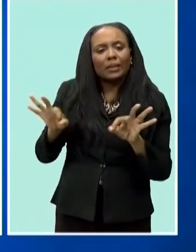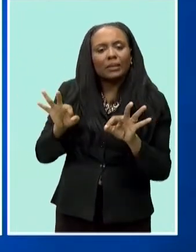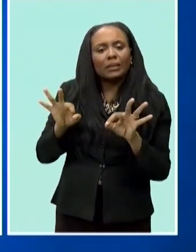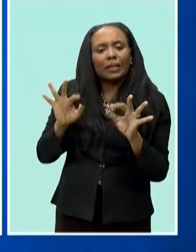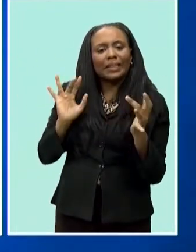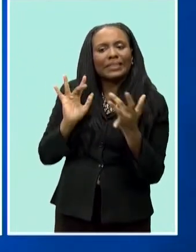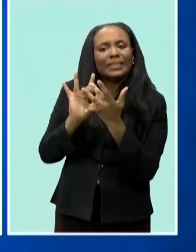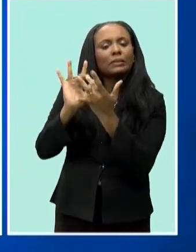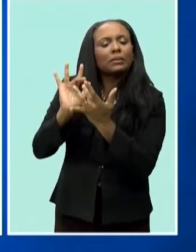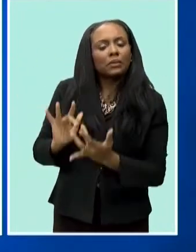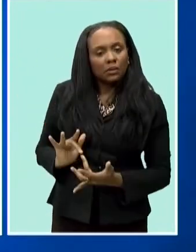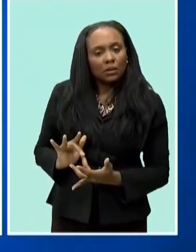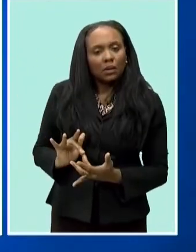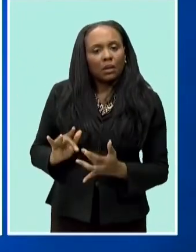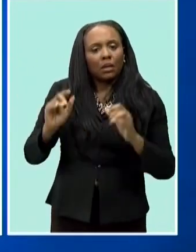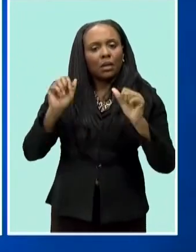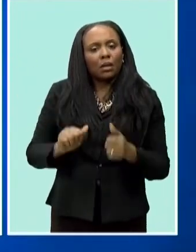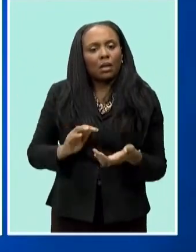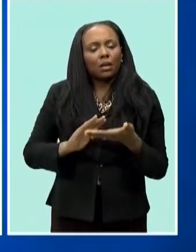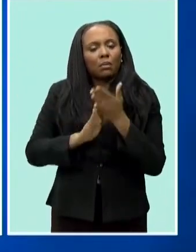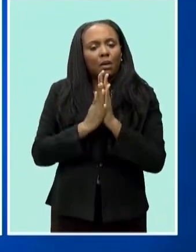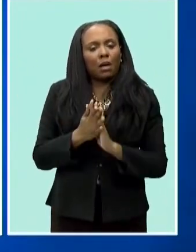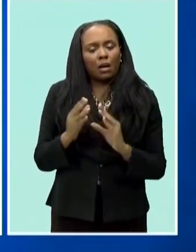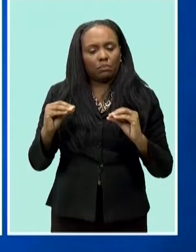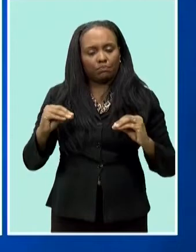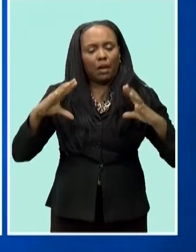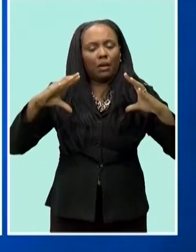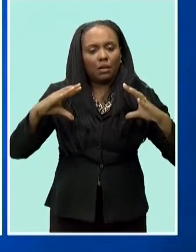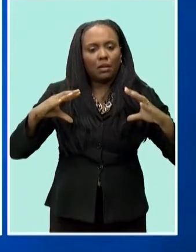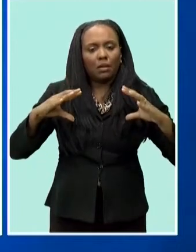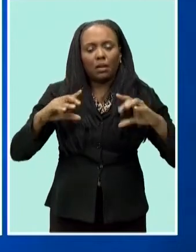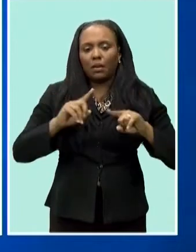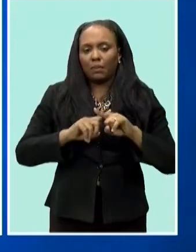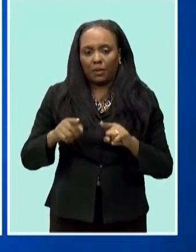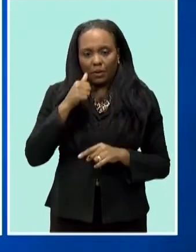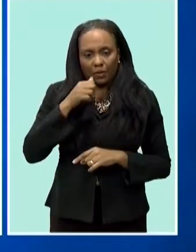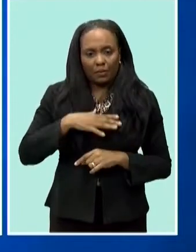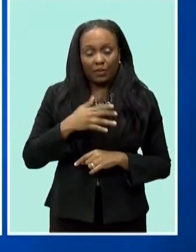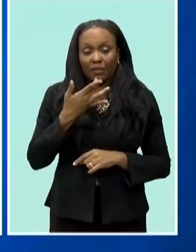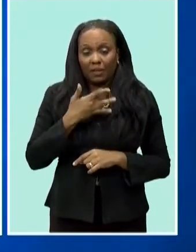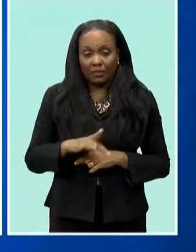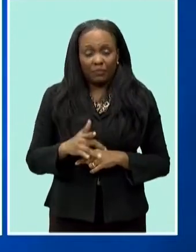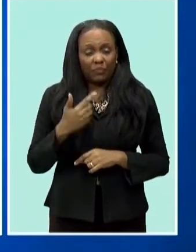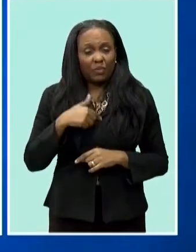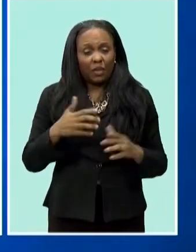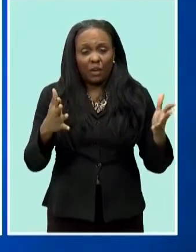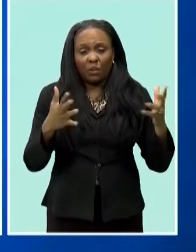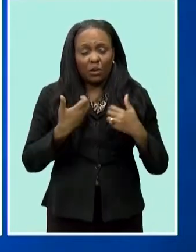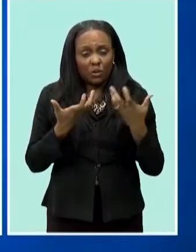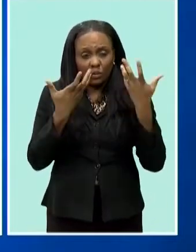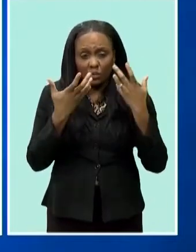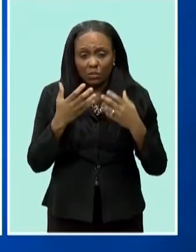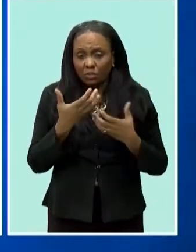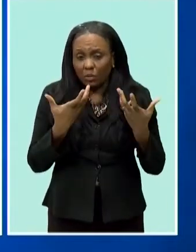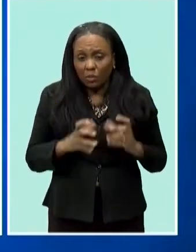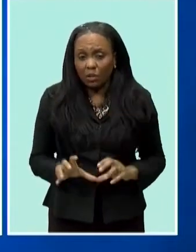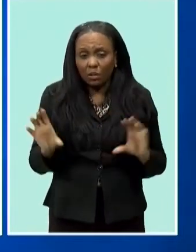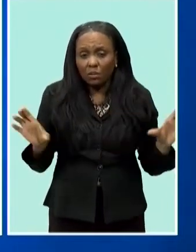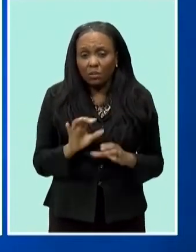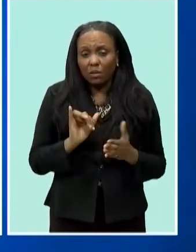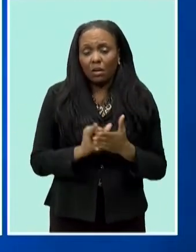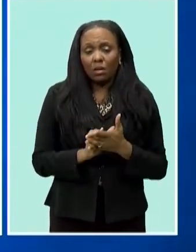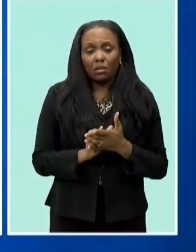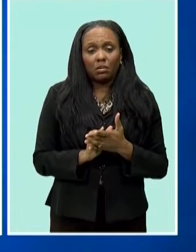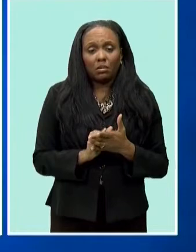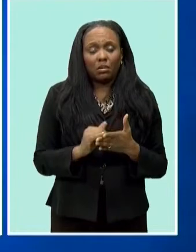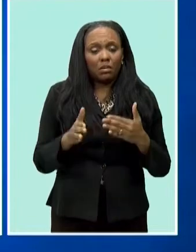because in the coastal areas things happen. But still we would want people to avoid even the stay